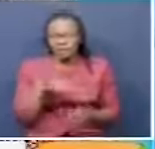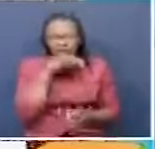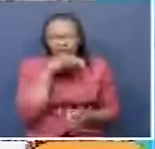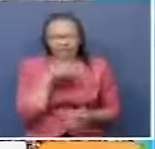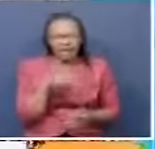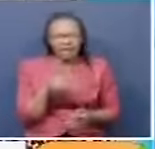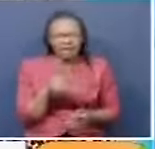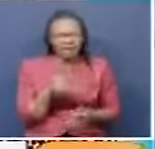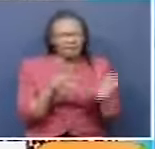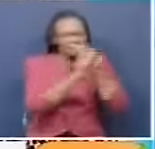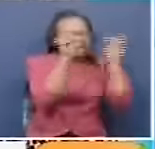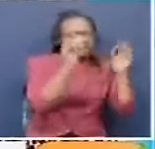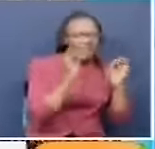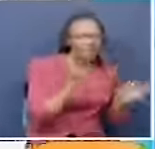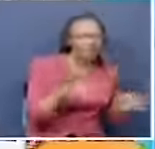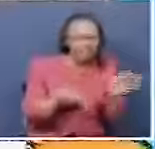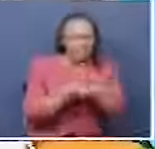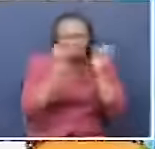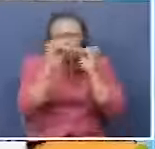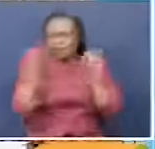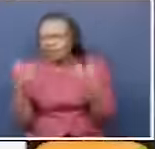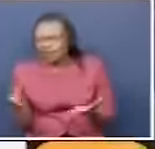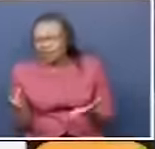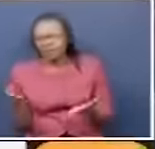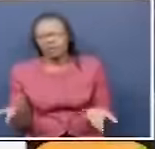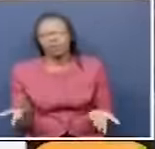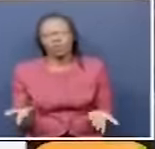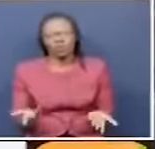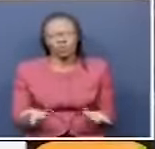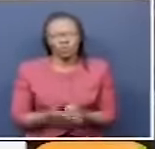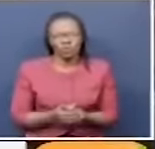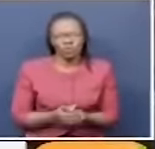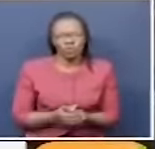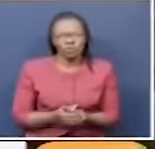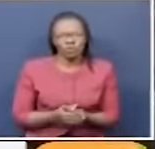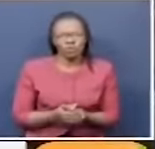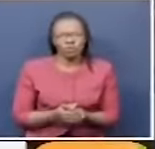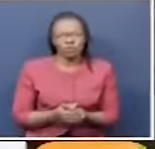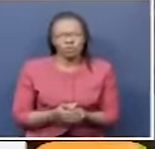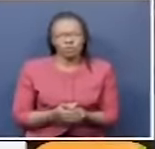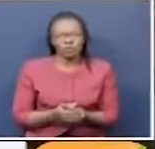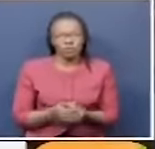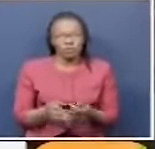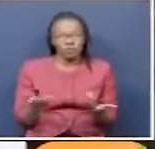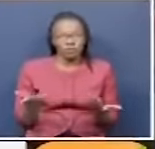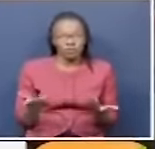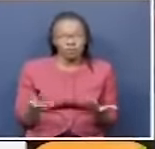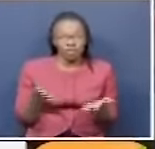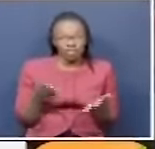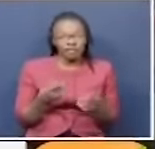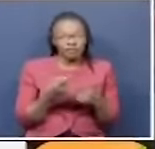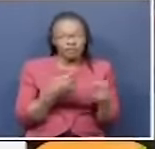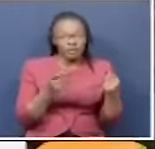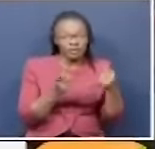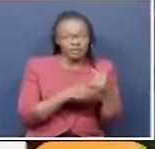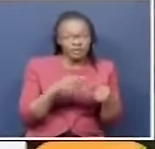what are you going to give him? Okay, like we say, that's what then we decide, isn't it? This is based on assumptions. But, of course, this is from a six-member committee